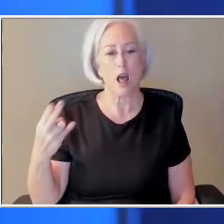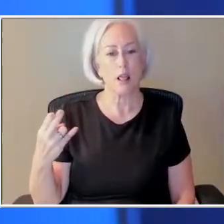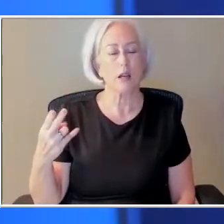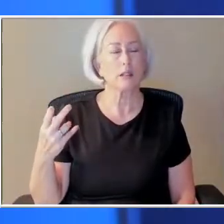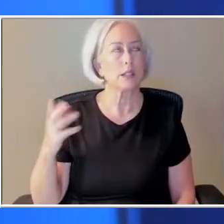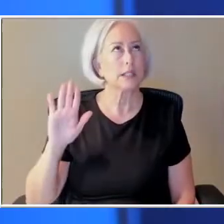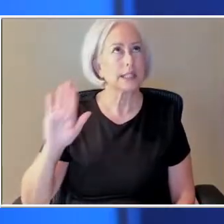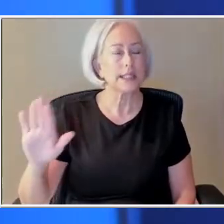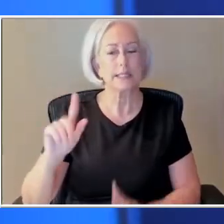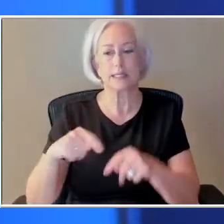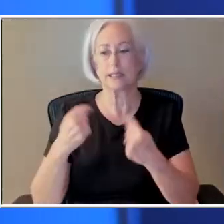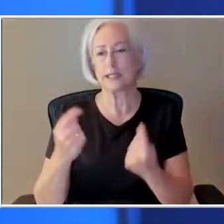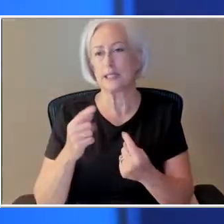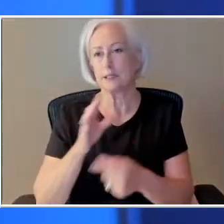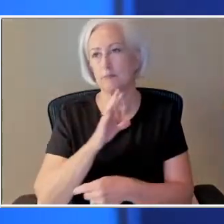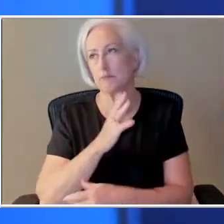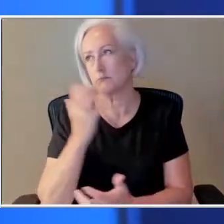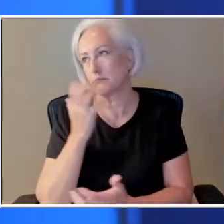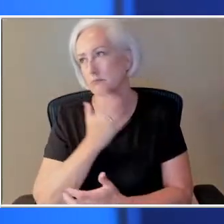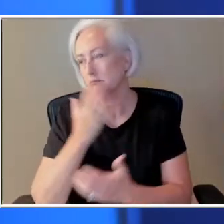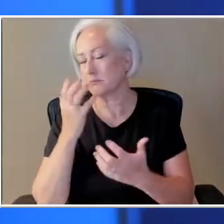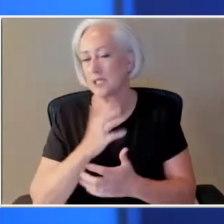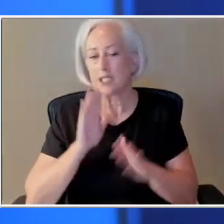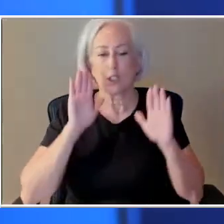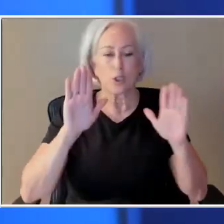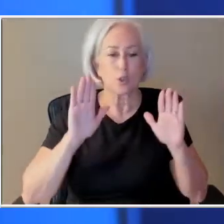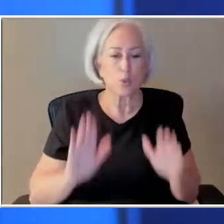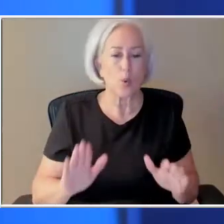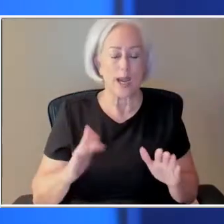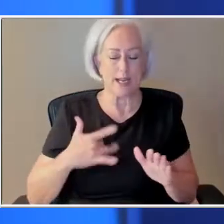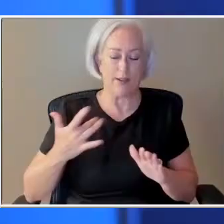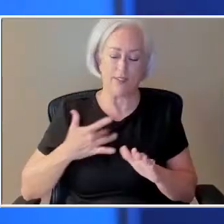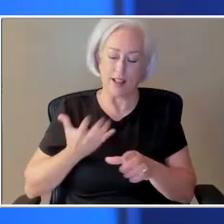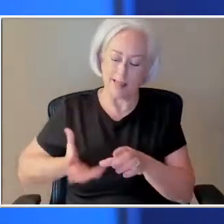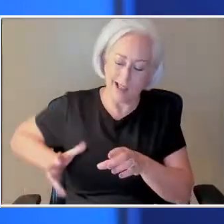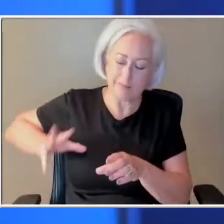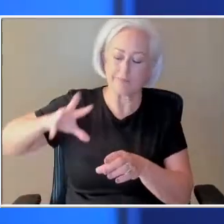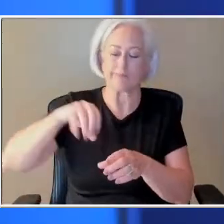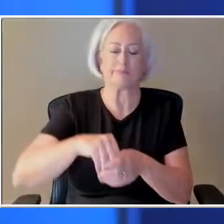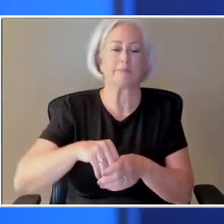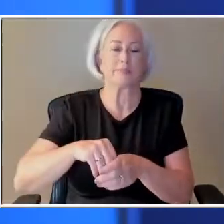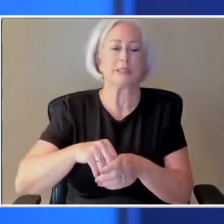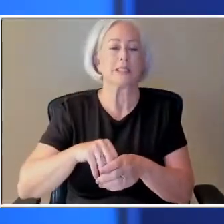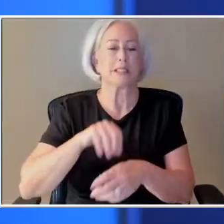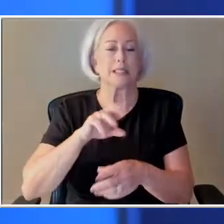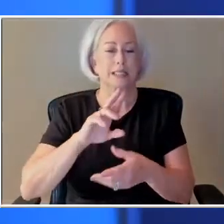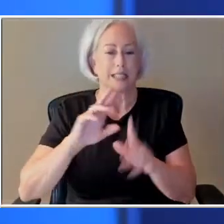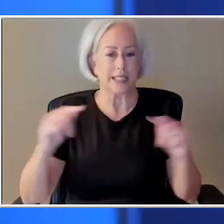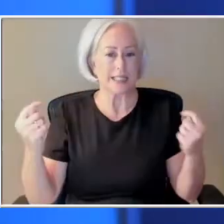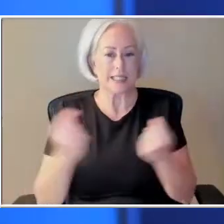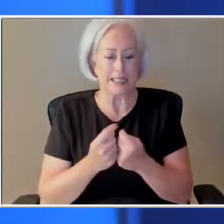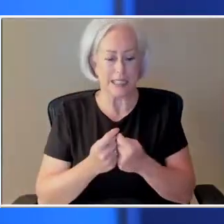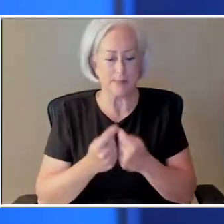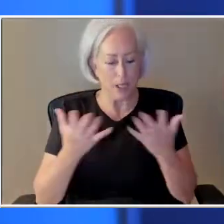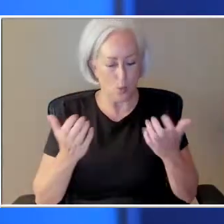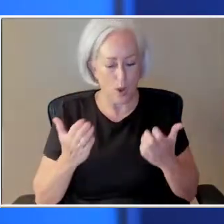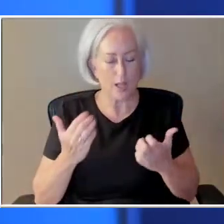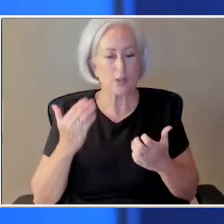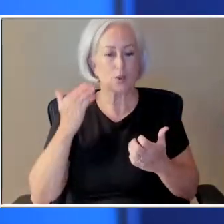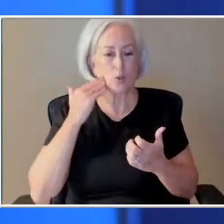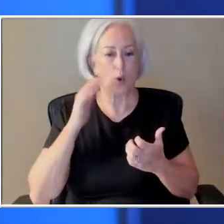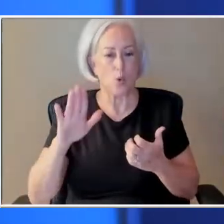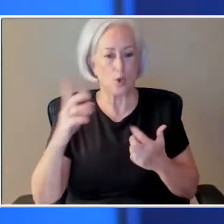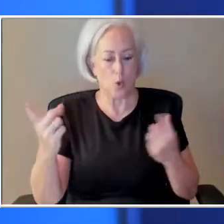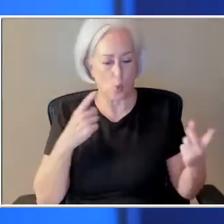to make you feel, as a patient, a part of your team. He wants any questions. He wants to know if you have concerns